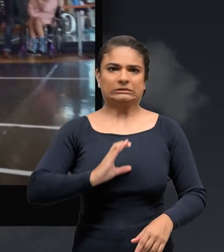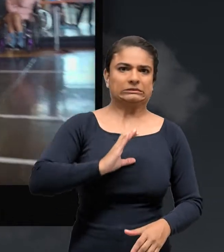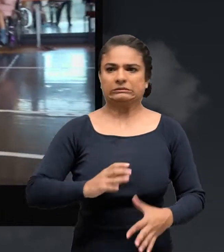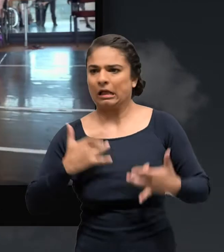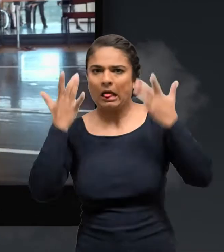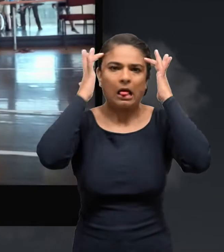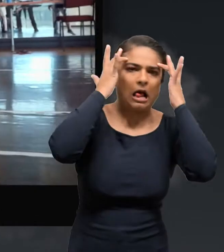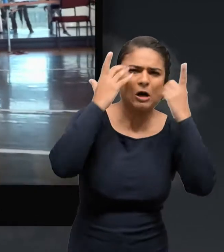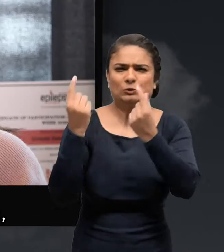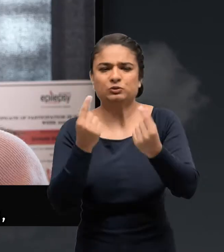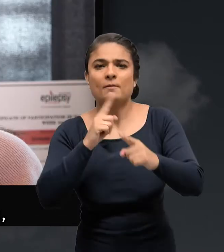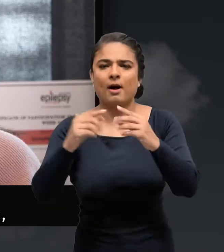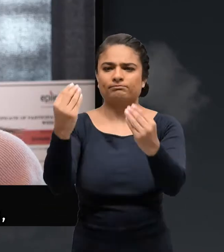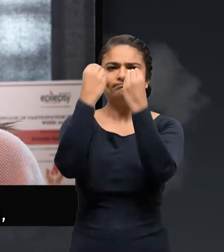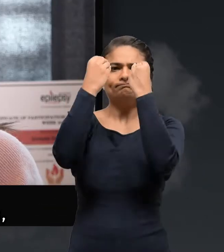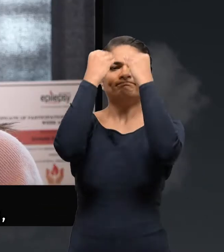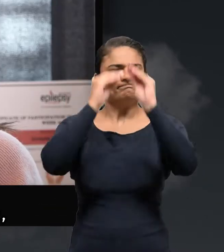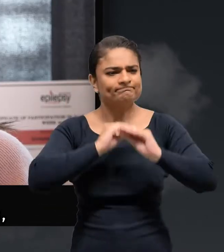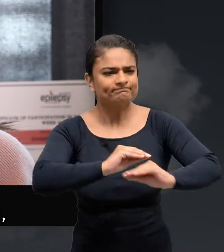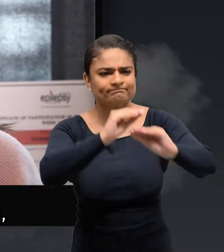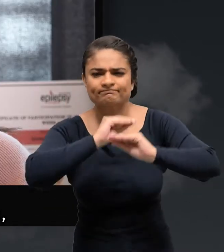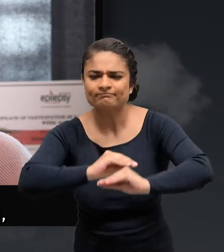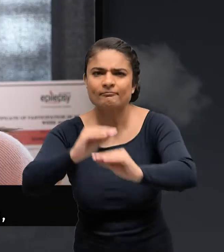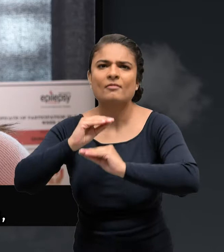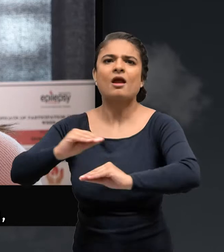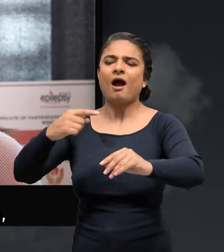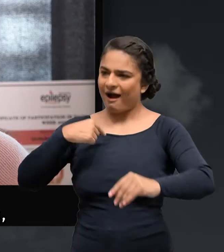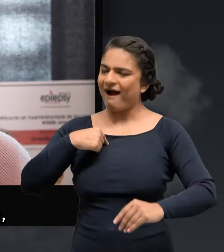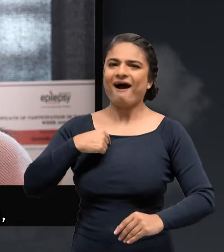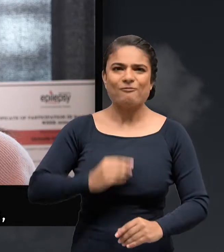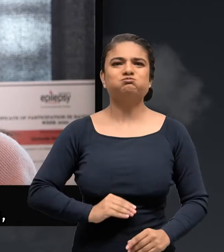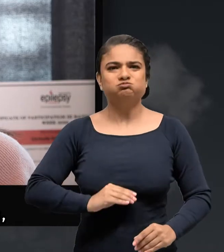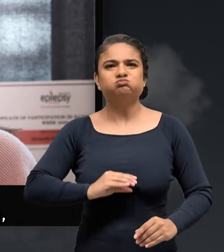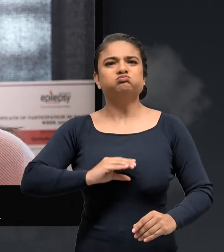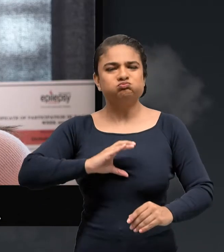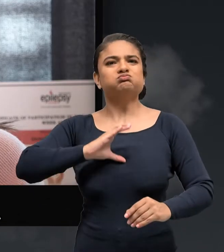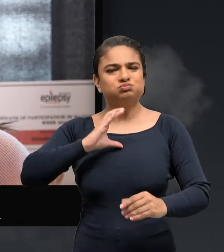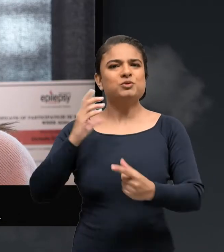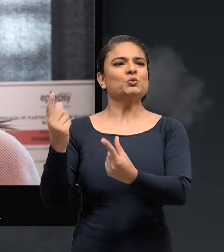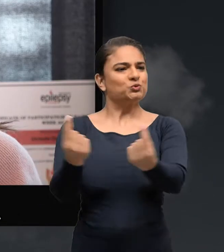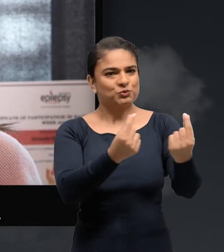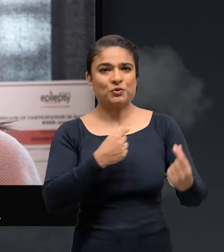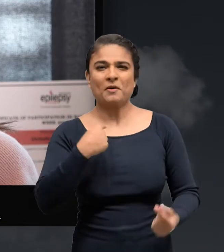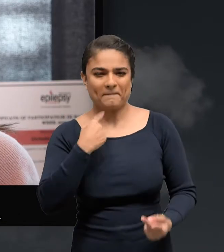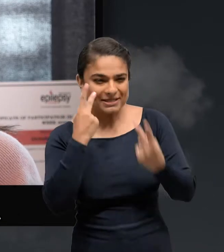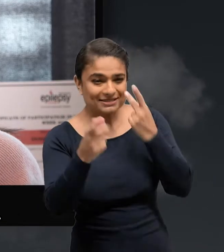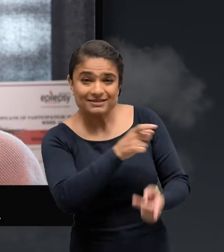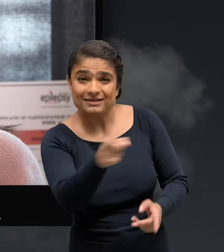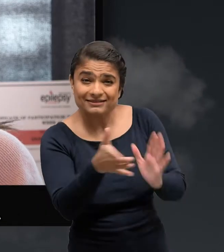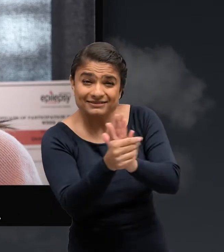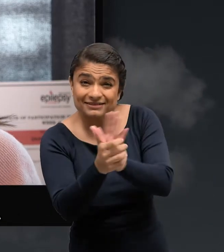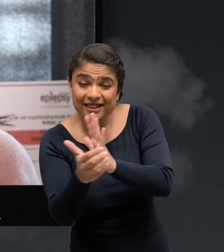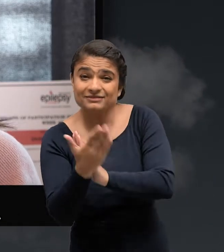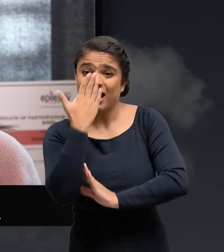And as time goes on, with the programs that we do offer them and being part of these classes, you slowly start to see how